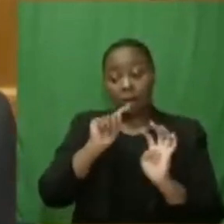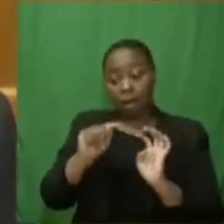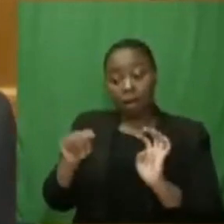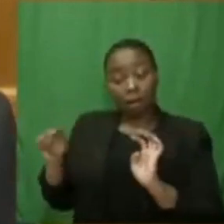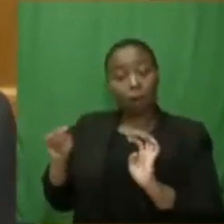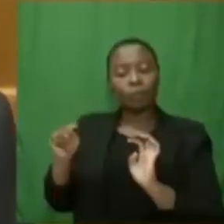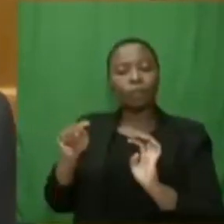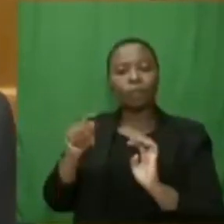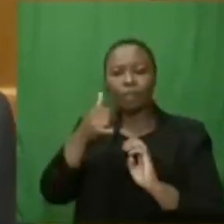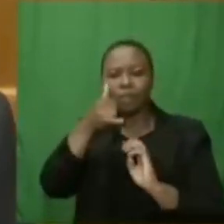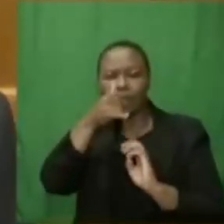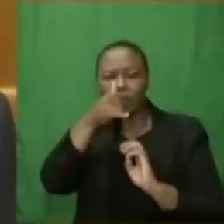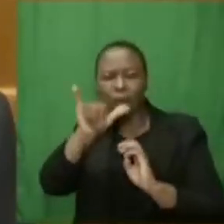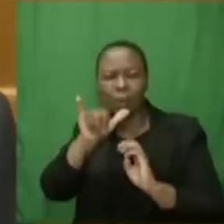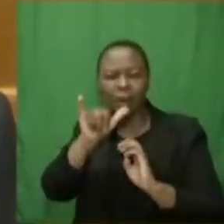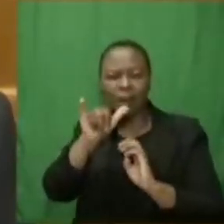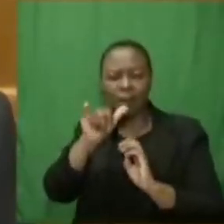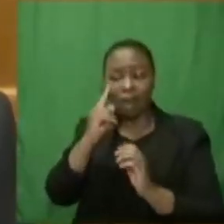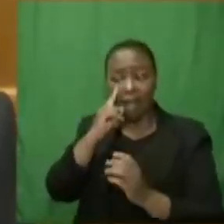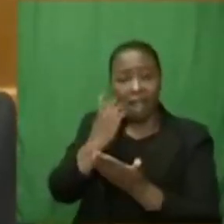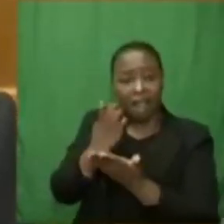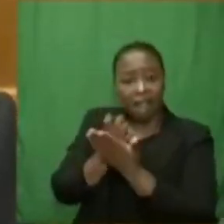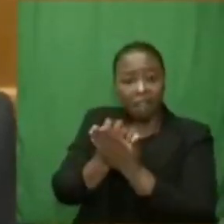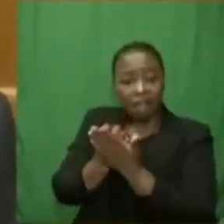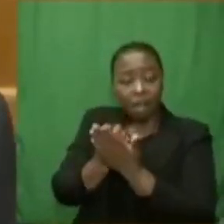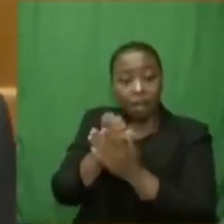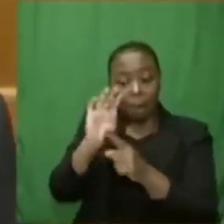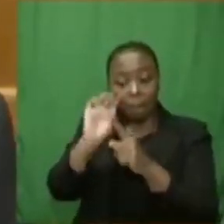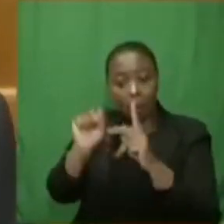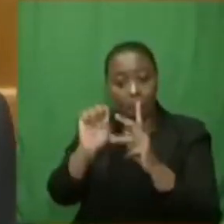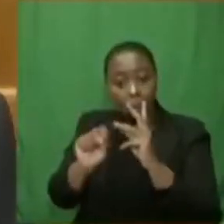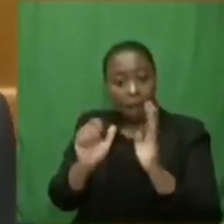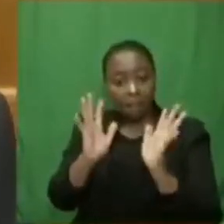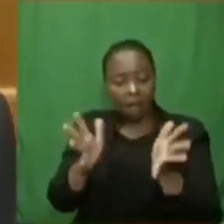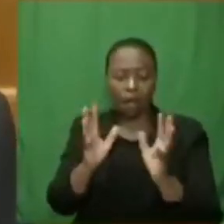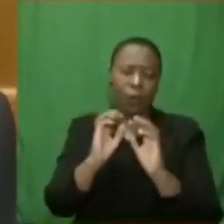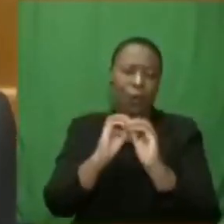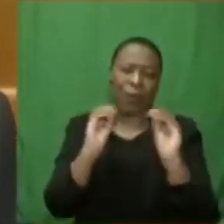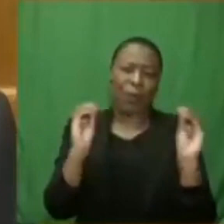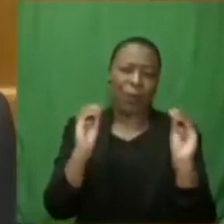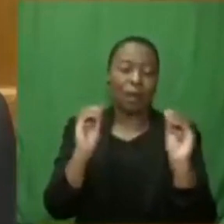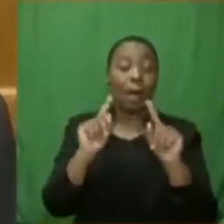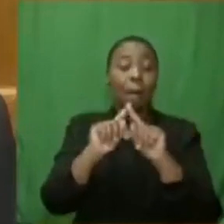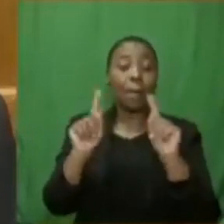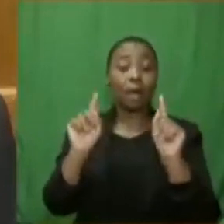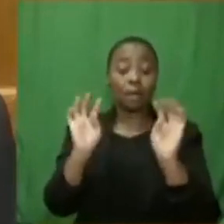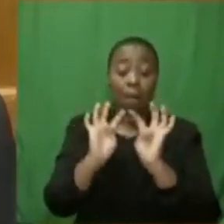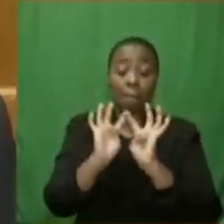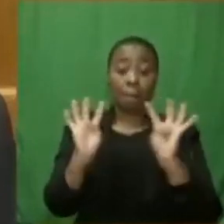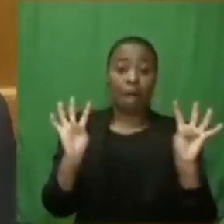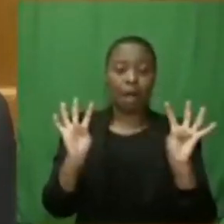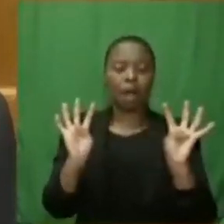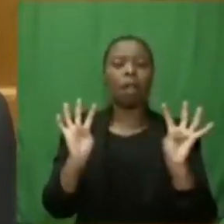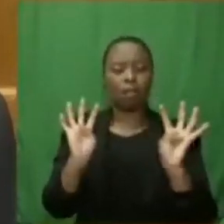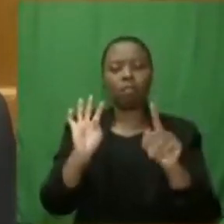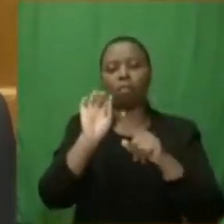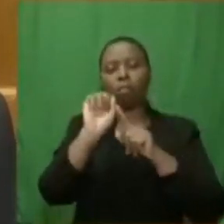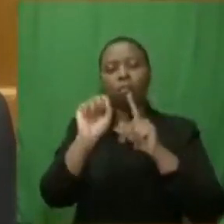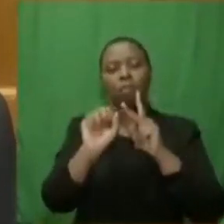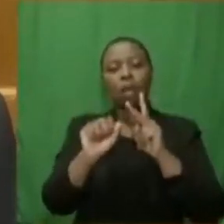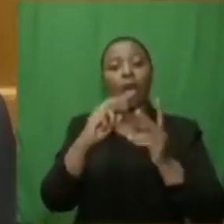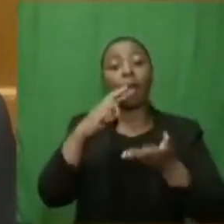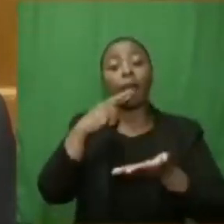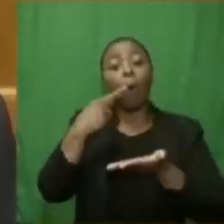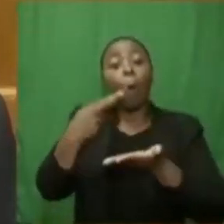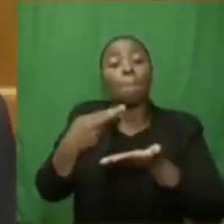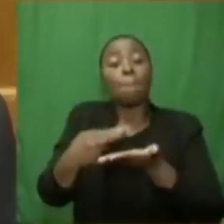criminal conduct by any persons involved. However, the panel made findings and recommendations with respect